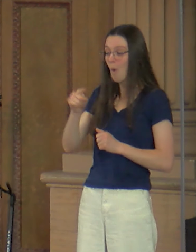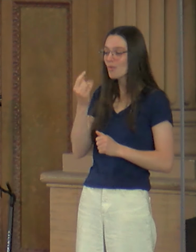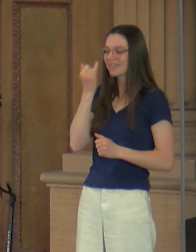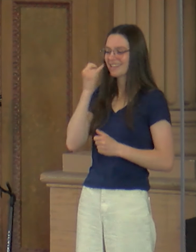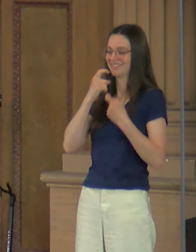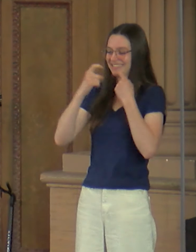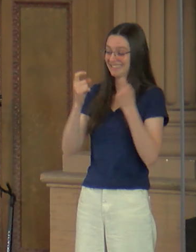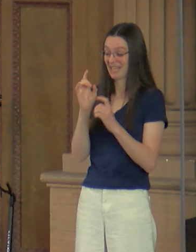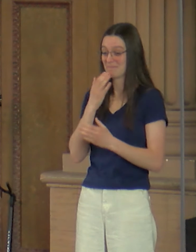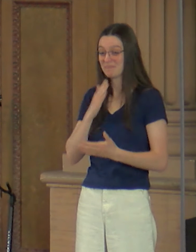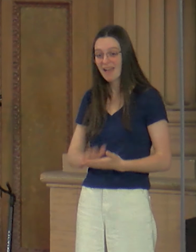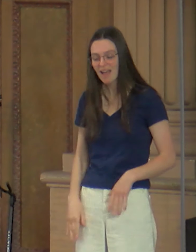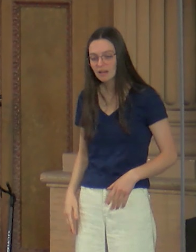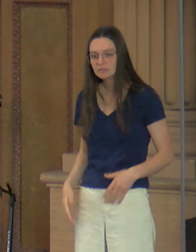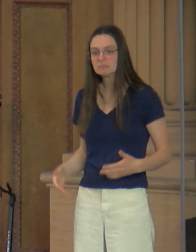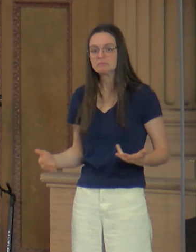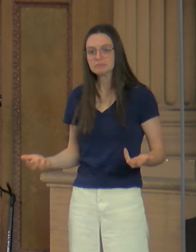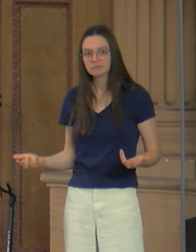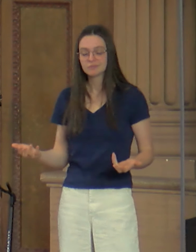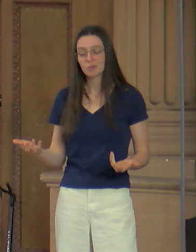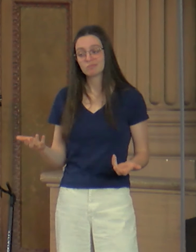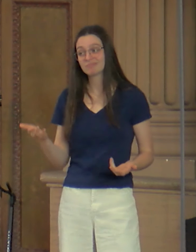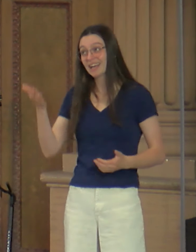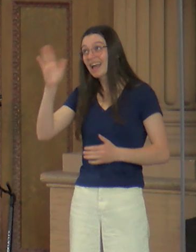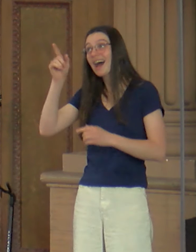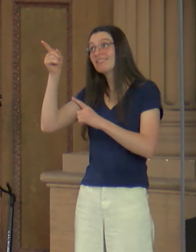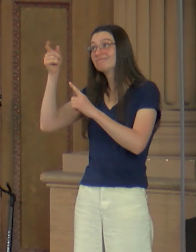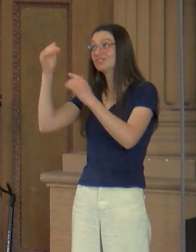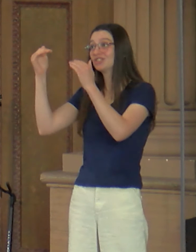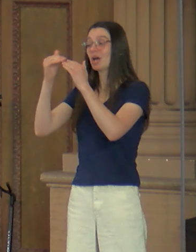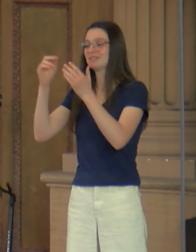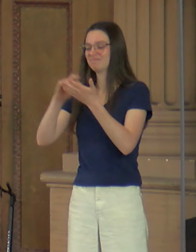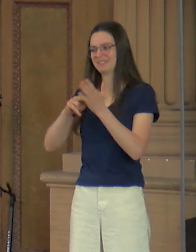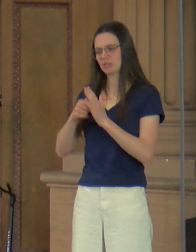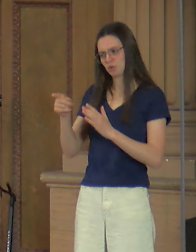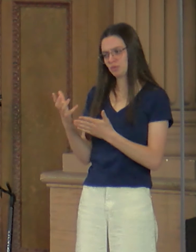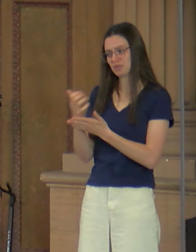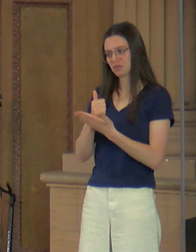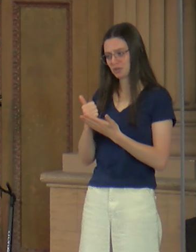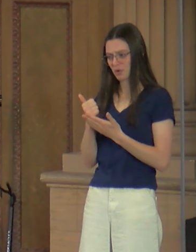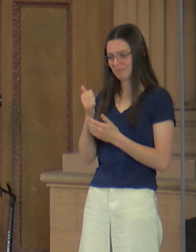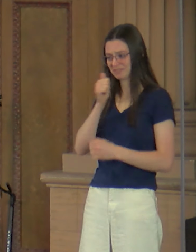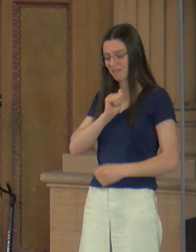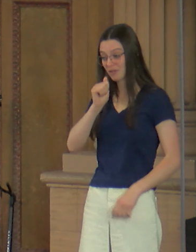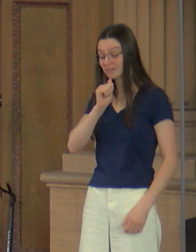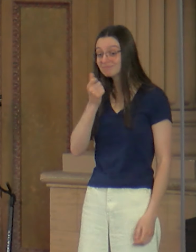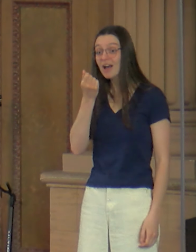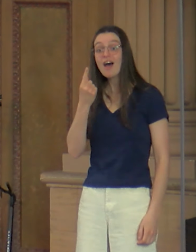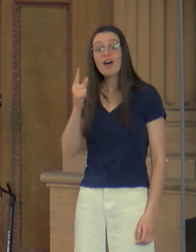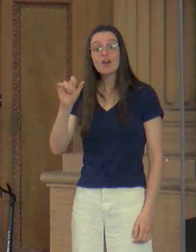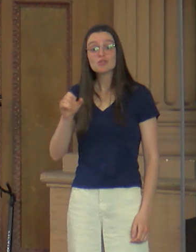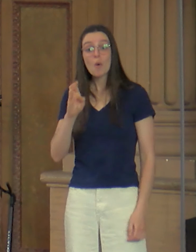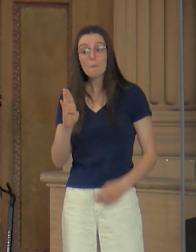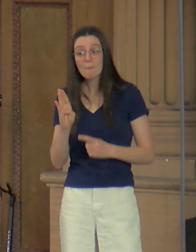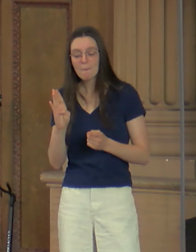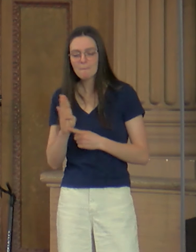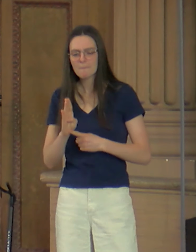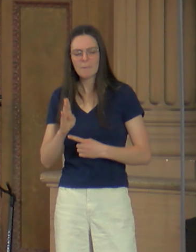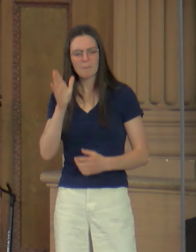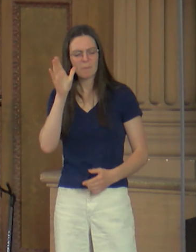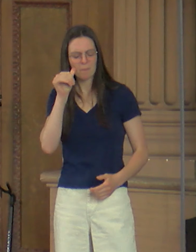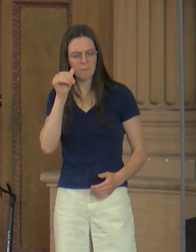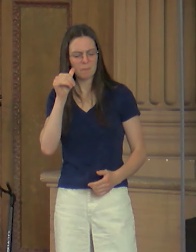just, so you must have done something to deserve this. But Job stands his ground. He doesn't claim